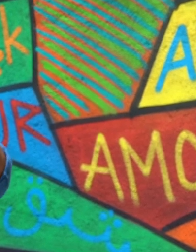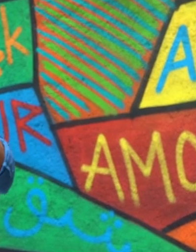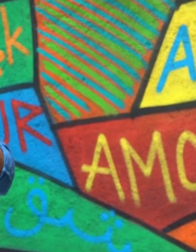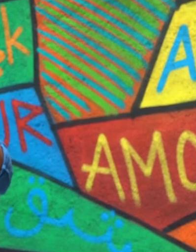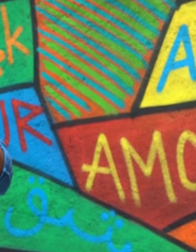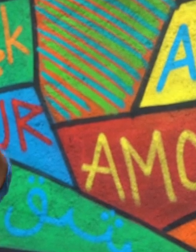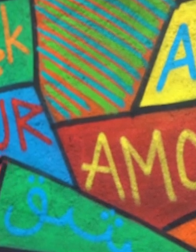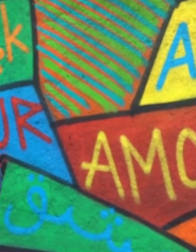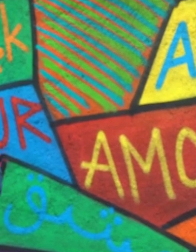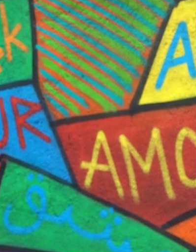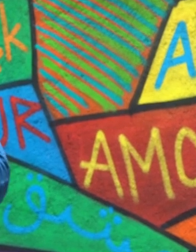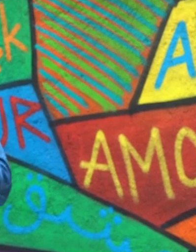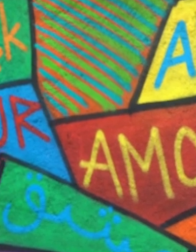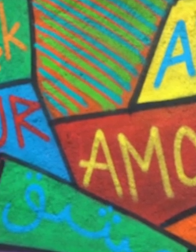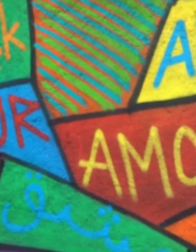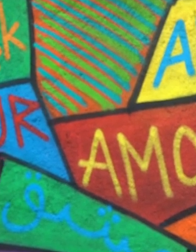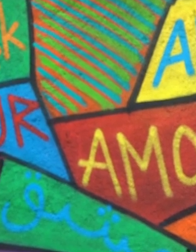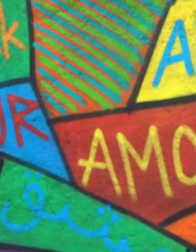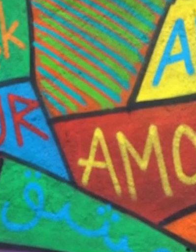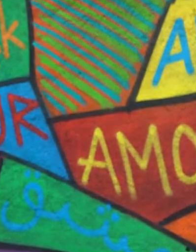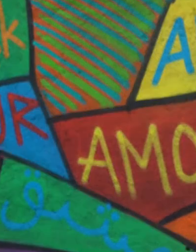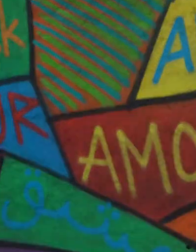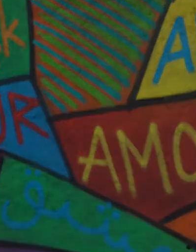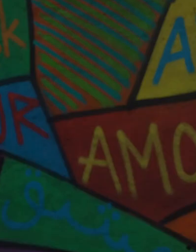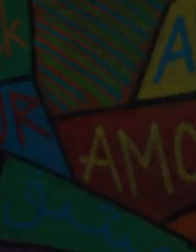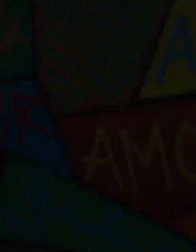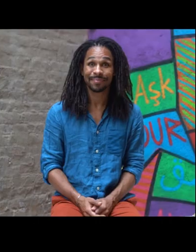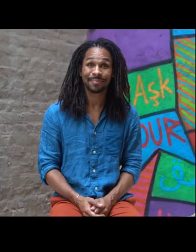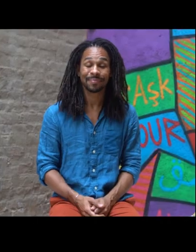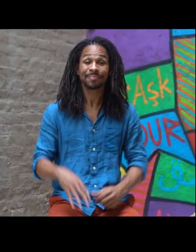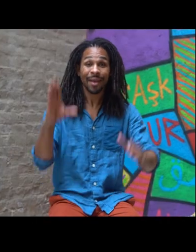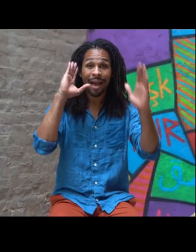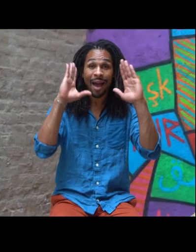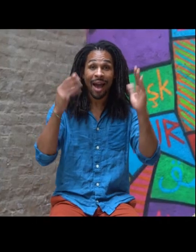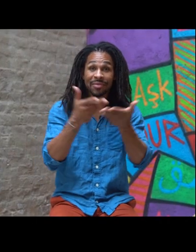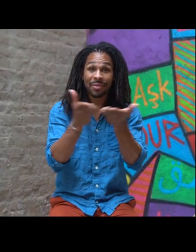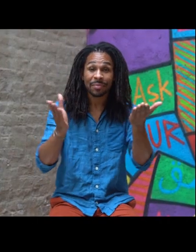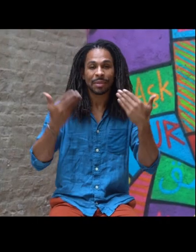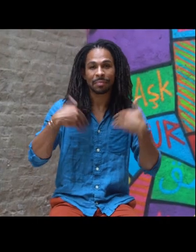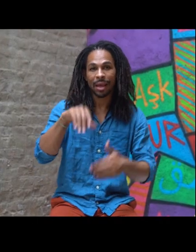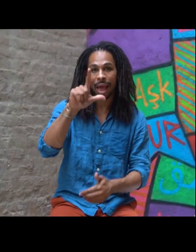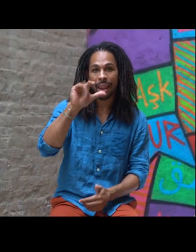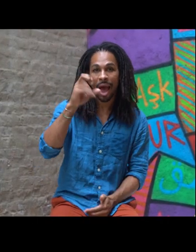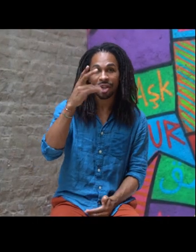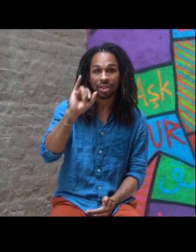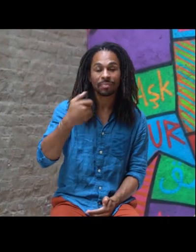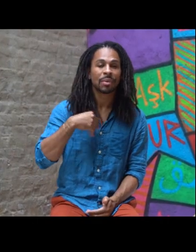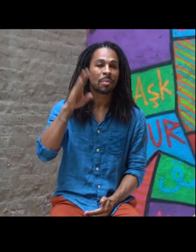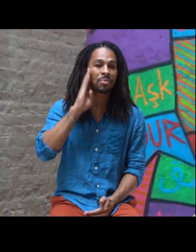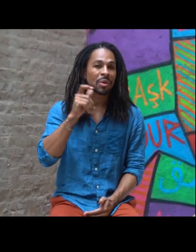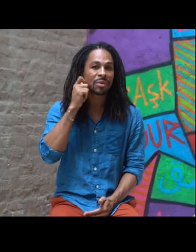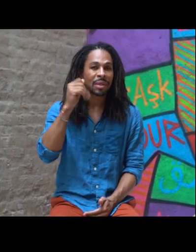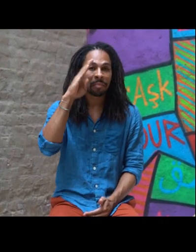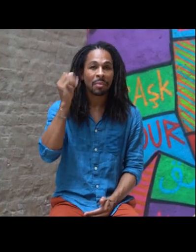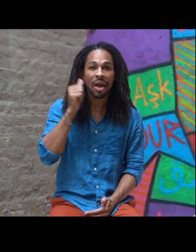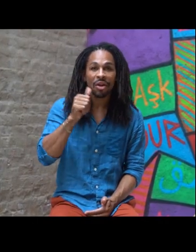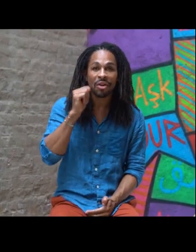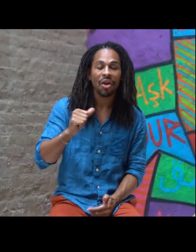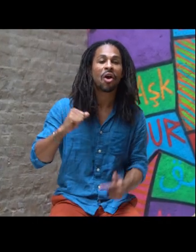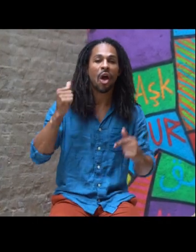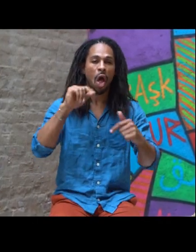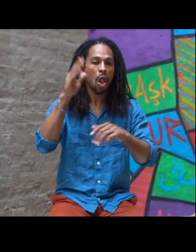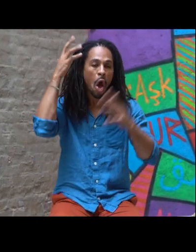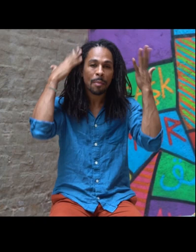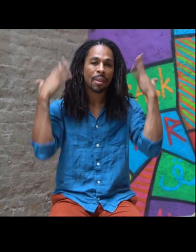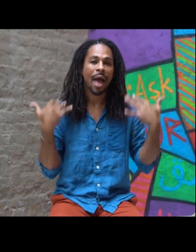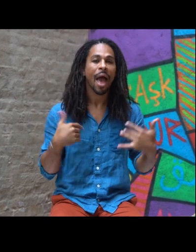I'm excited, looking forward to it. Enjoy the show. Hi everyone, it's me, Lachi. I'm a brown-skinned black girl with long black